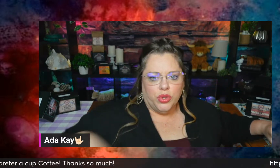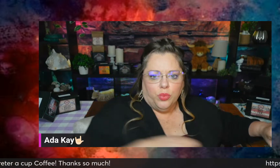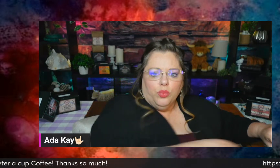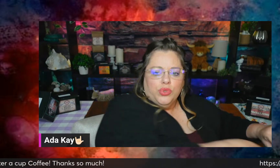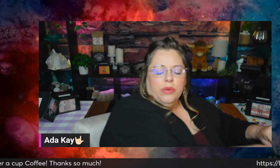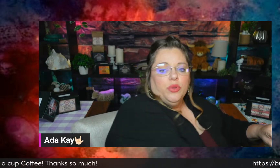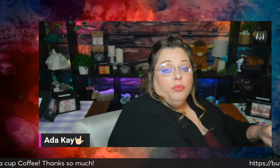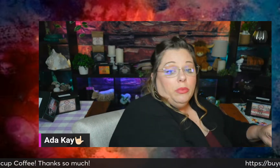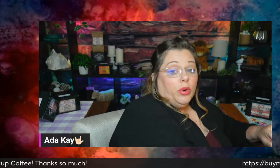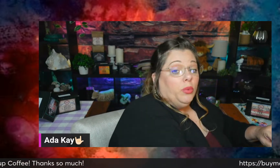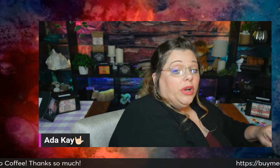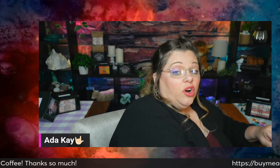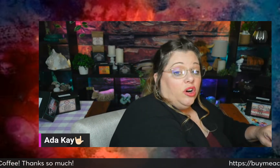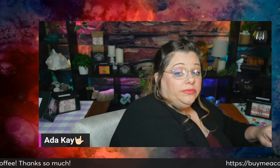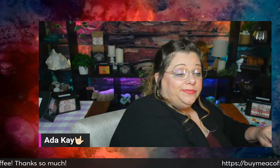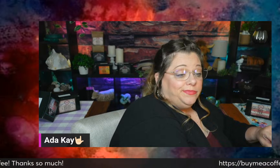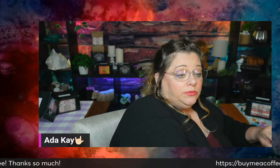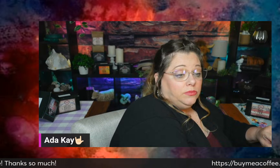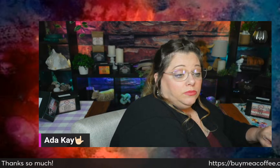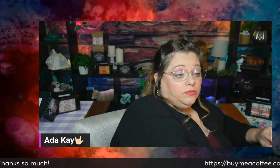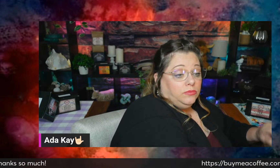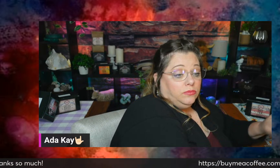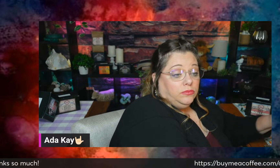issues with some of the memory recall.